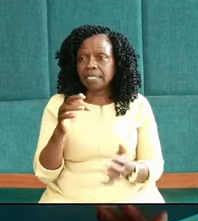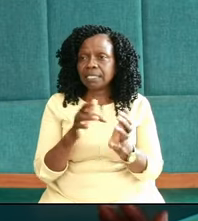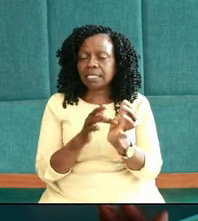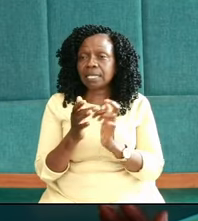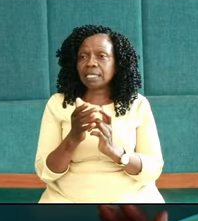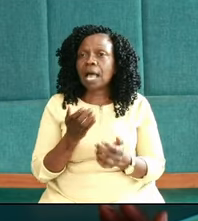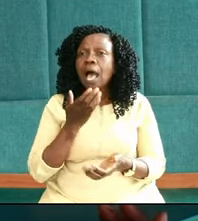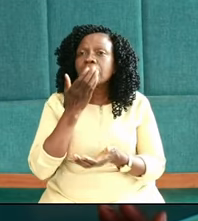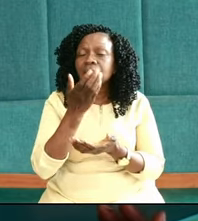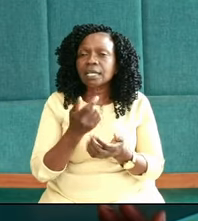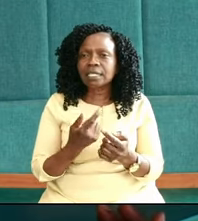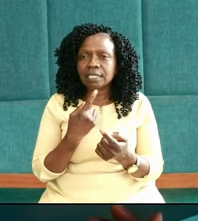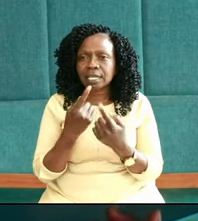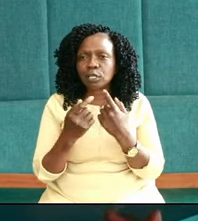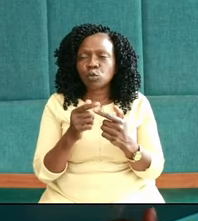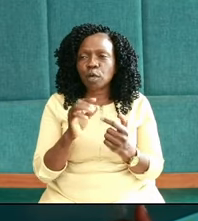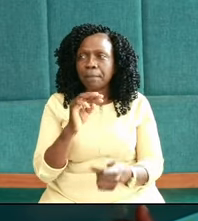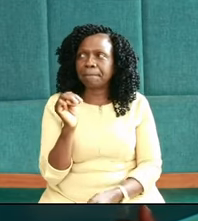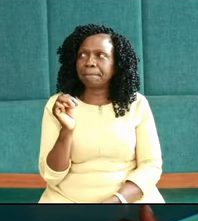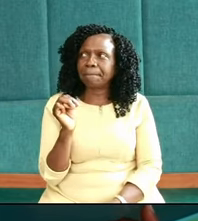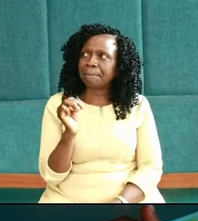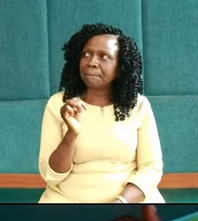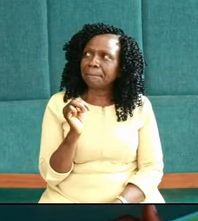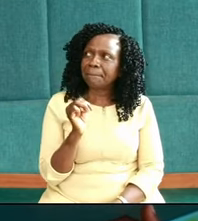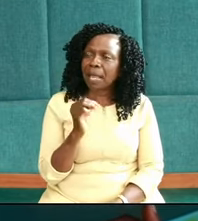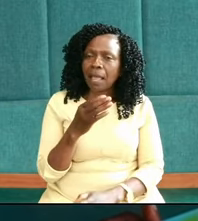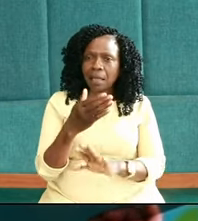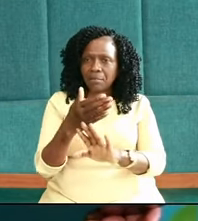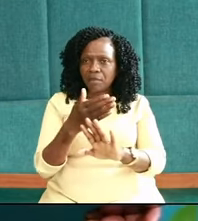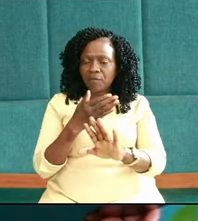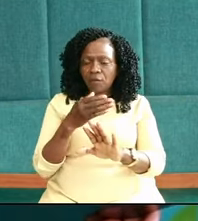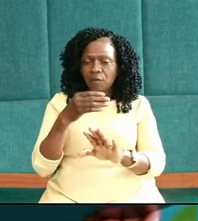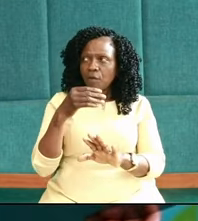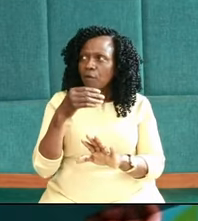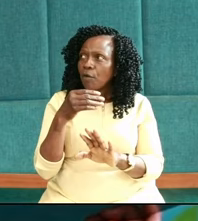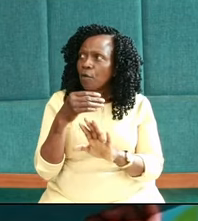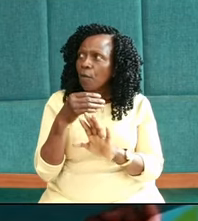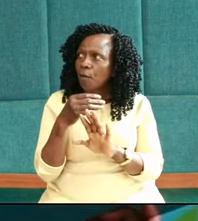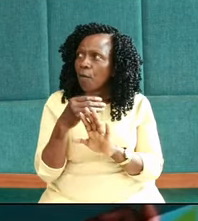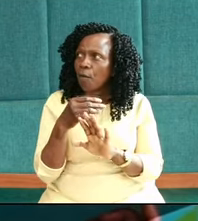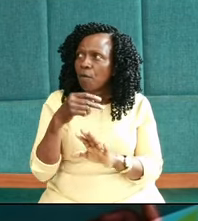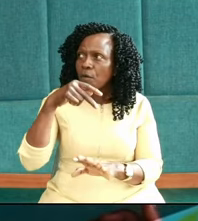Jesus answered and said to him, "Before Philip called you,